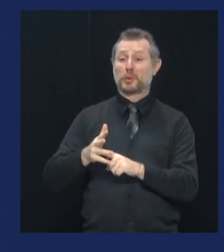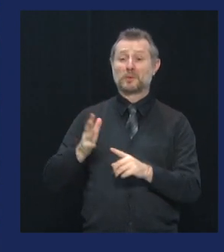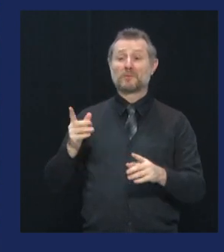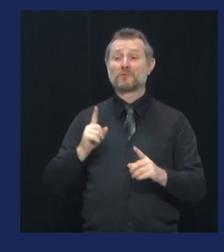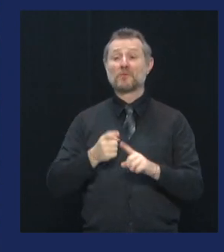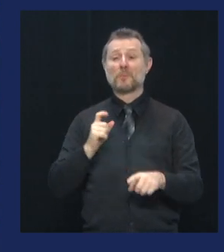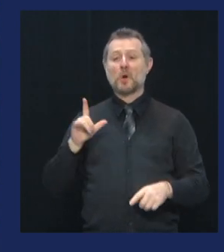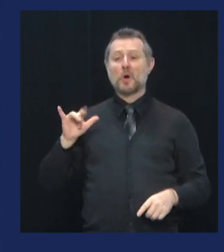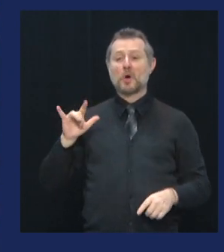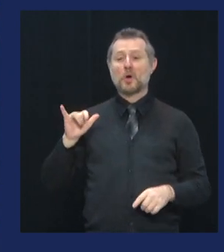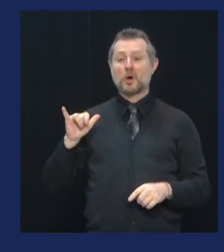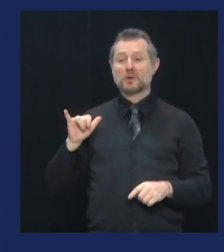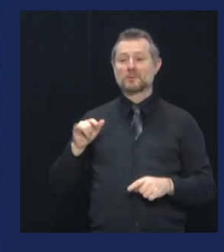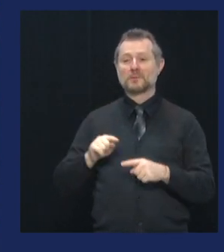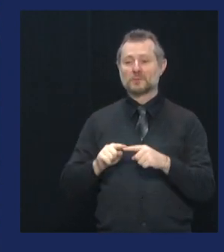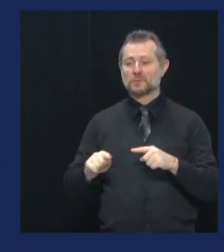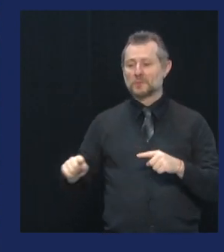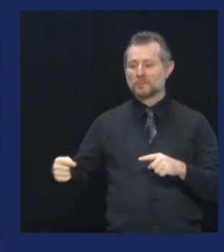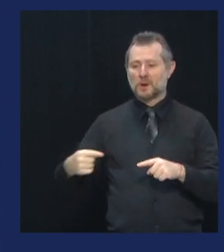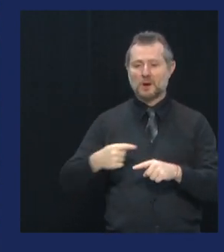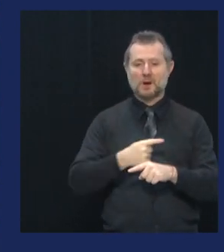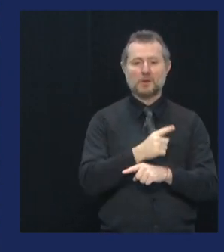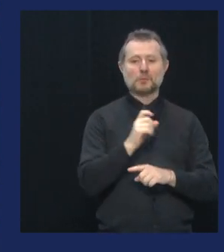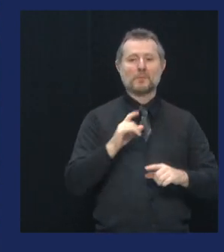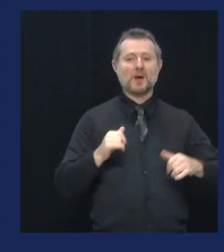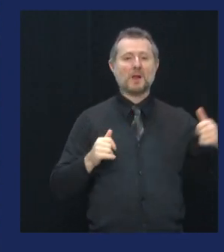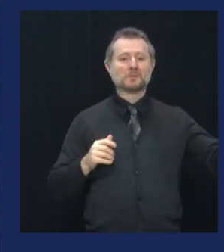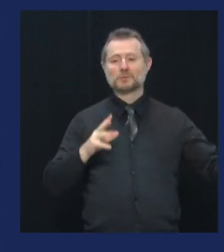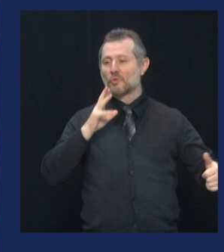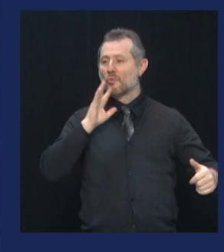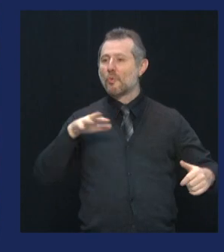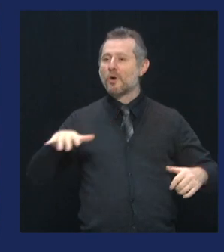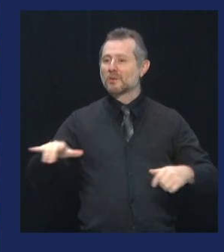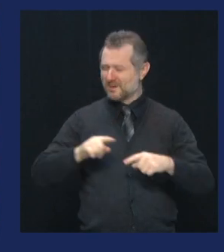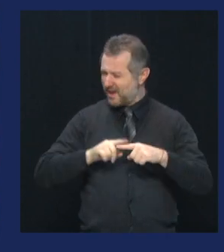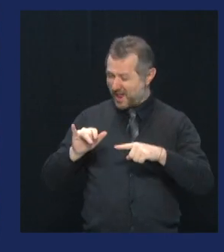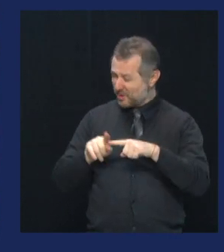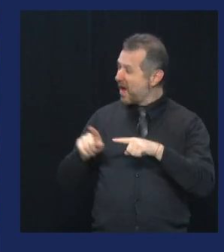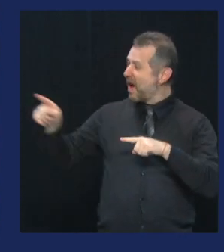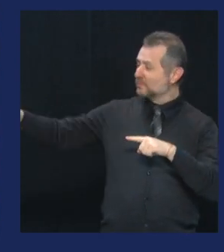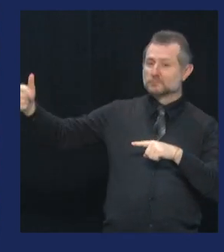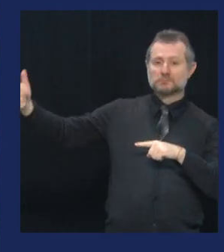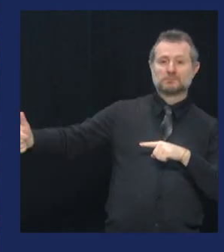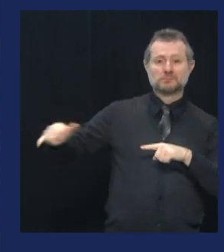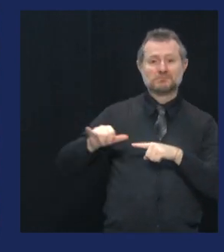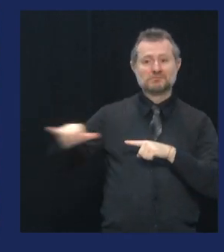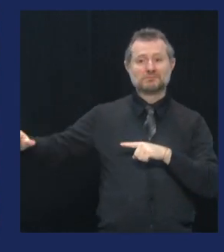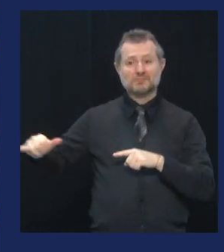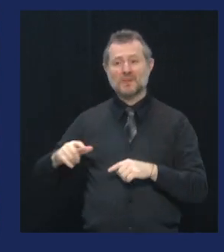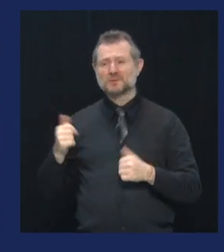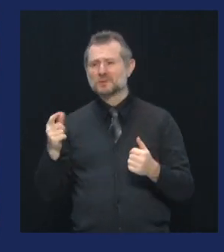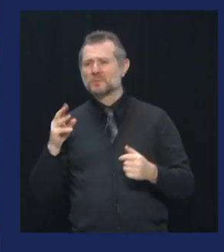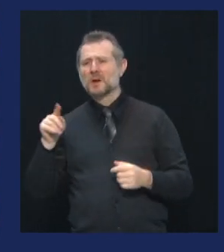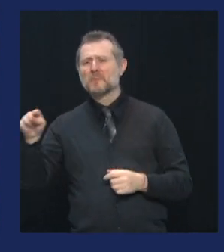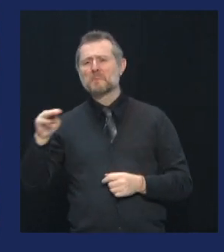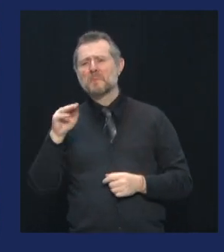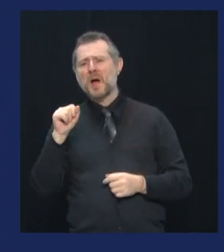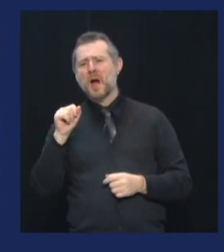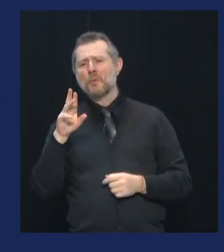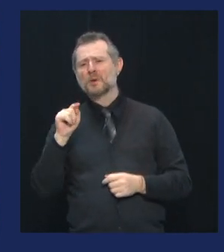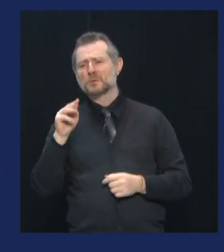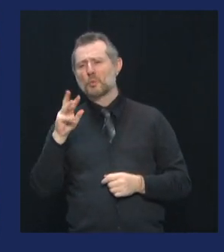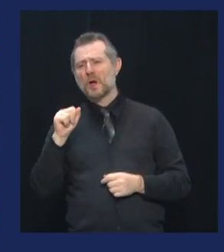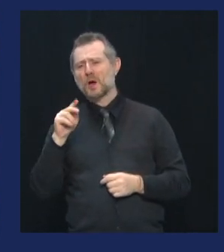Island, and an 880-megawatt wind project 30 miles off Montauk Point.